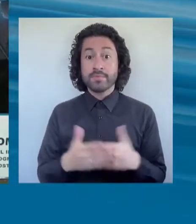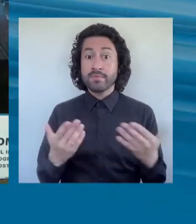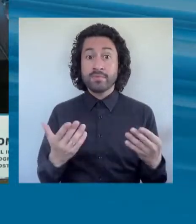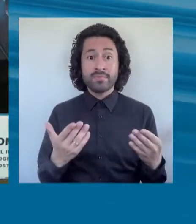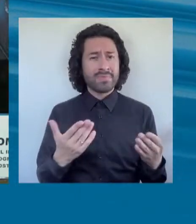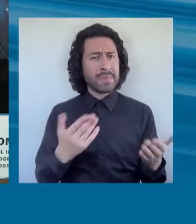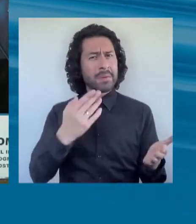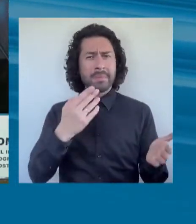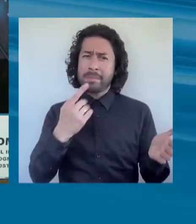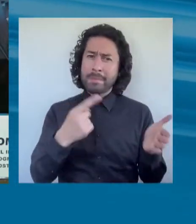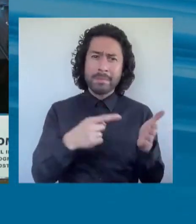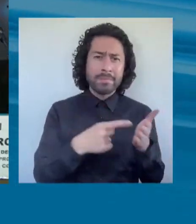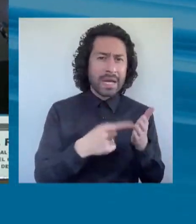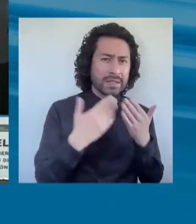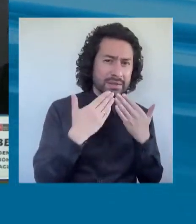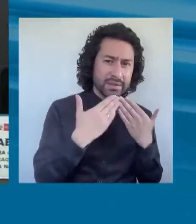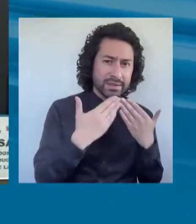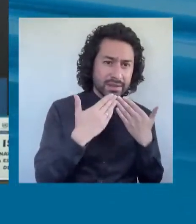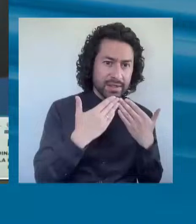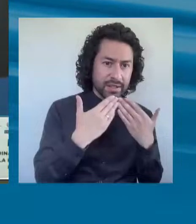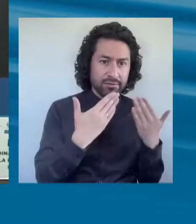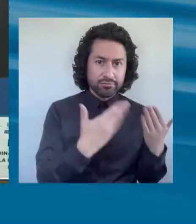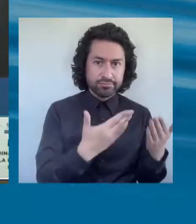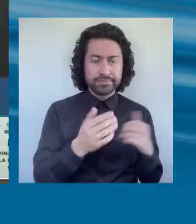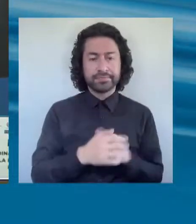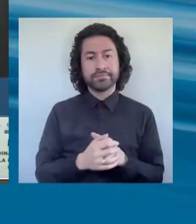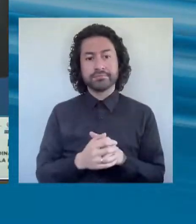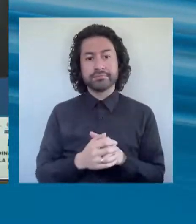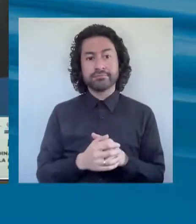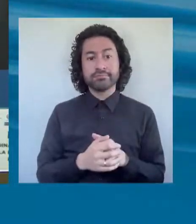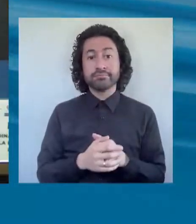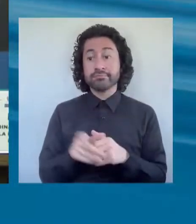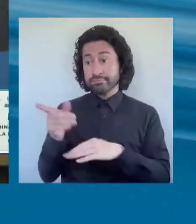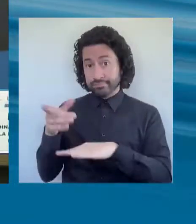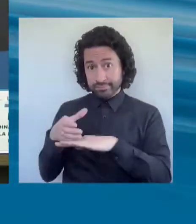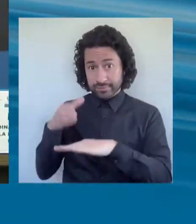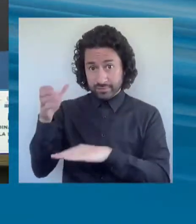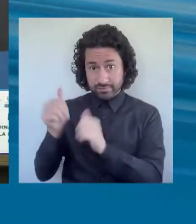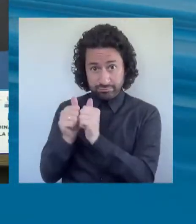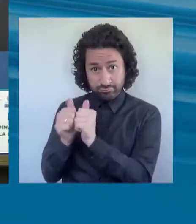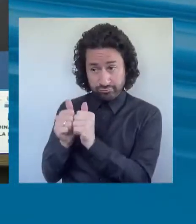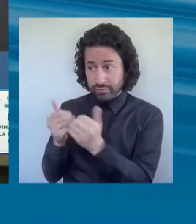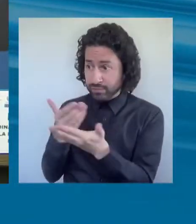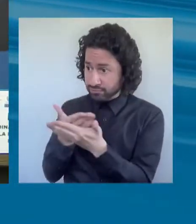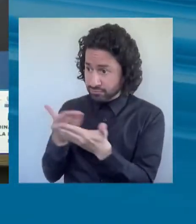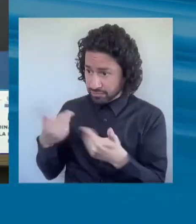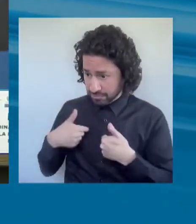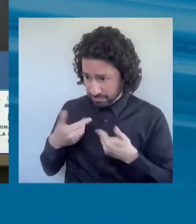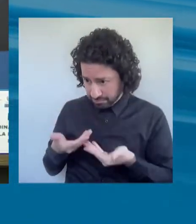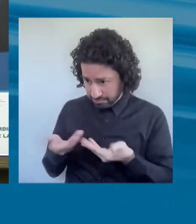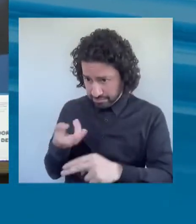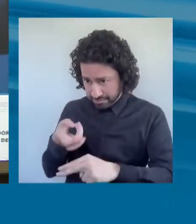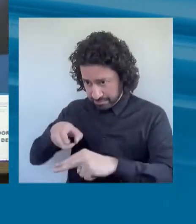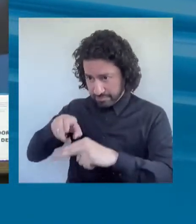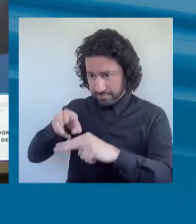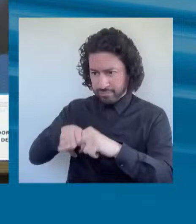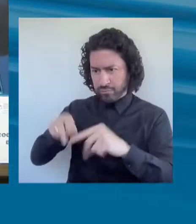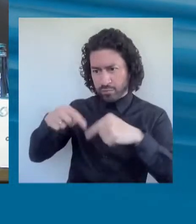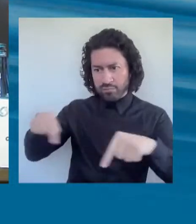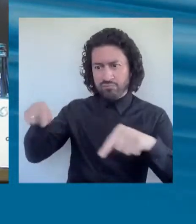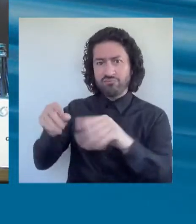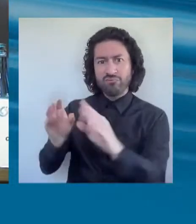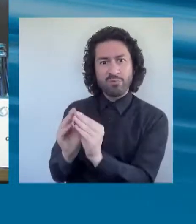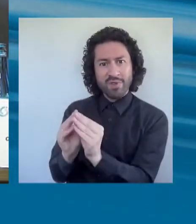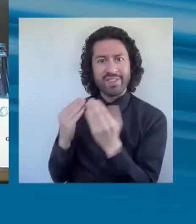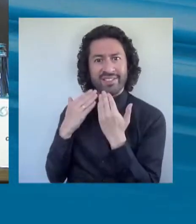Thank you very much, Mr. Minister. I would like to thank the colleagues of ECLAC for inviting me to participate